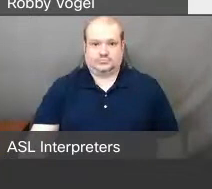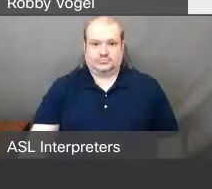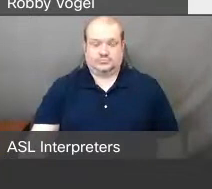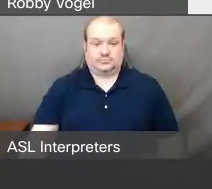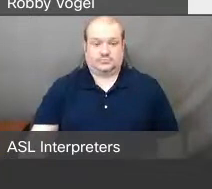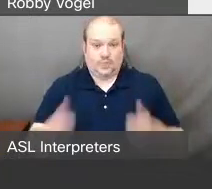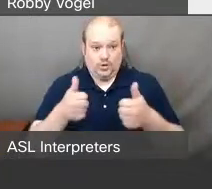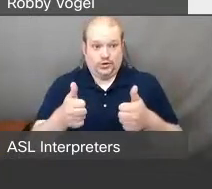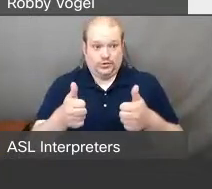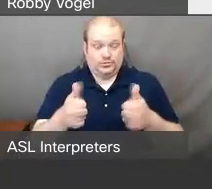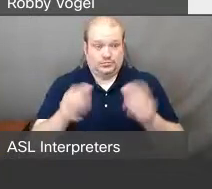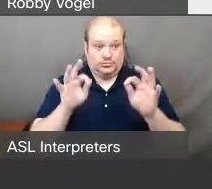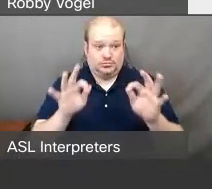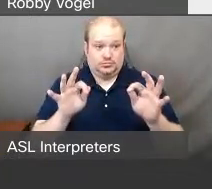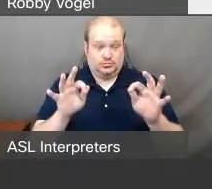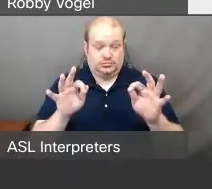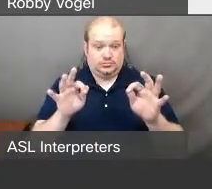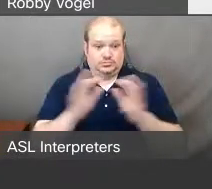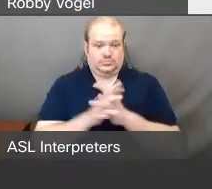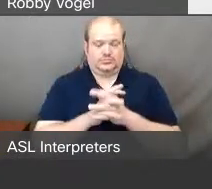We're good?